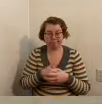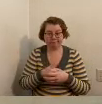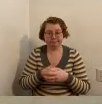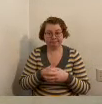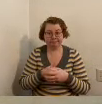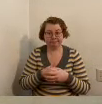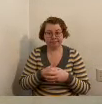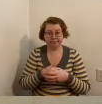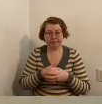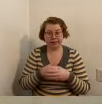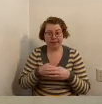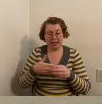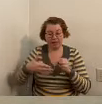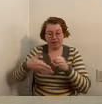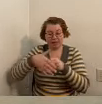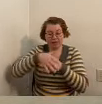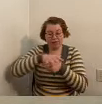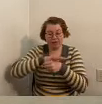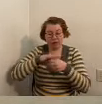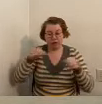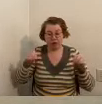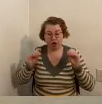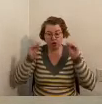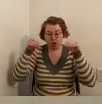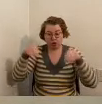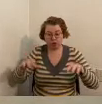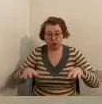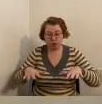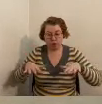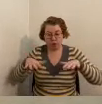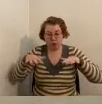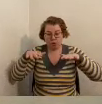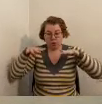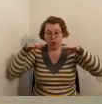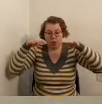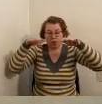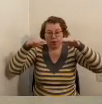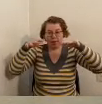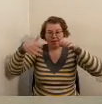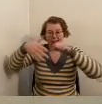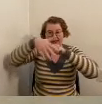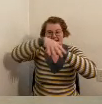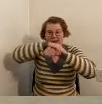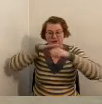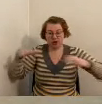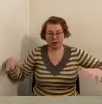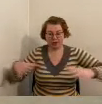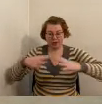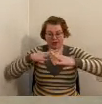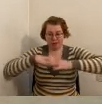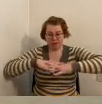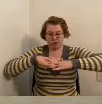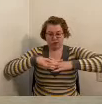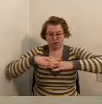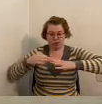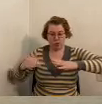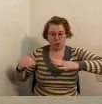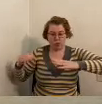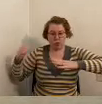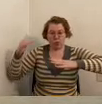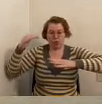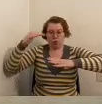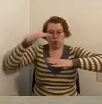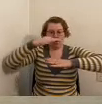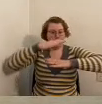and this filled the ocean, and the oceans covered the land, and now